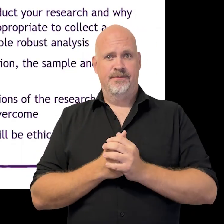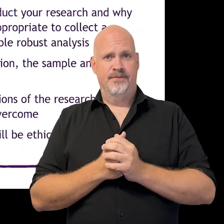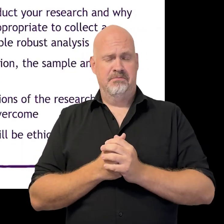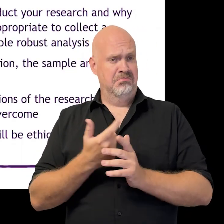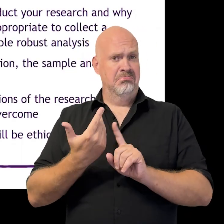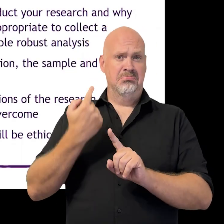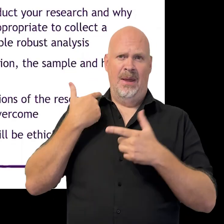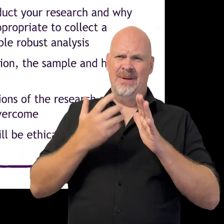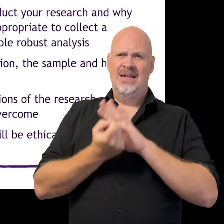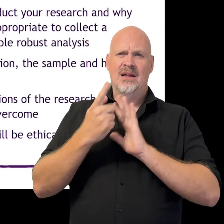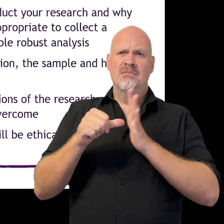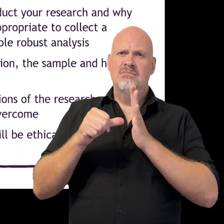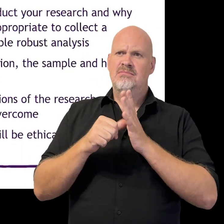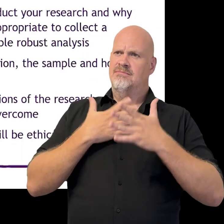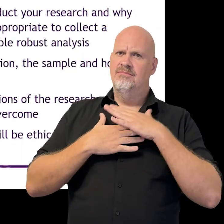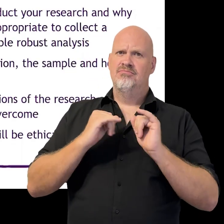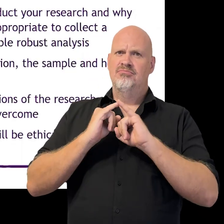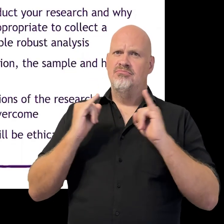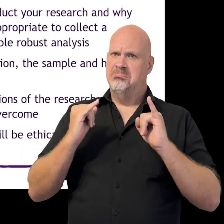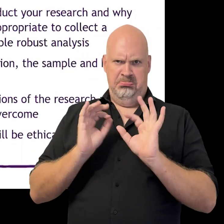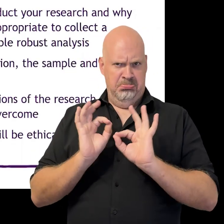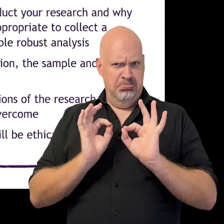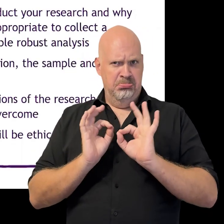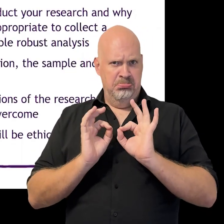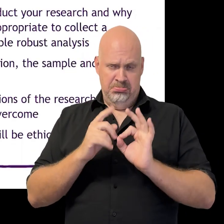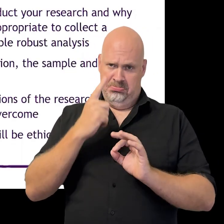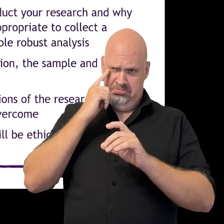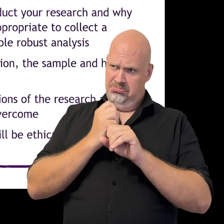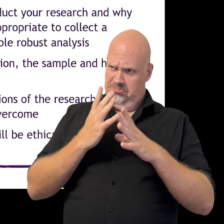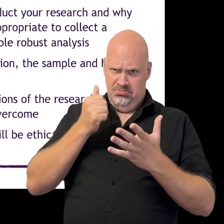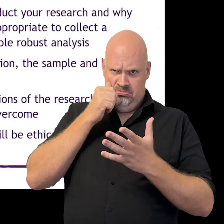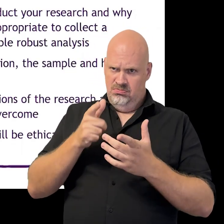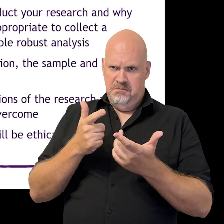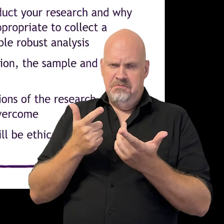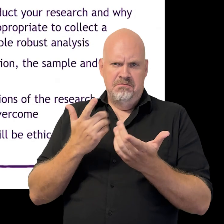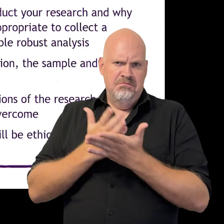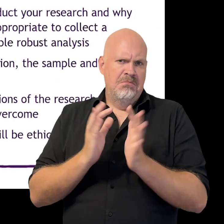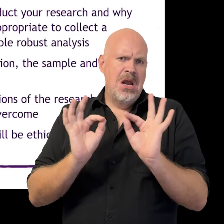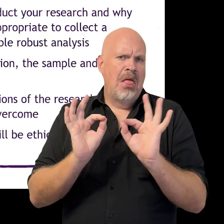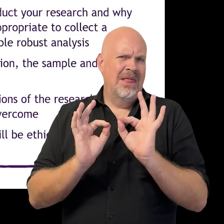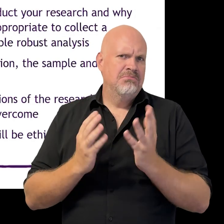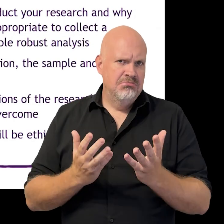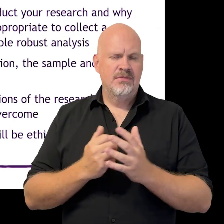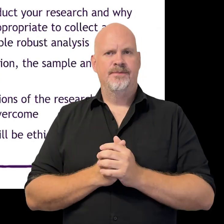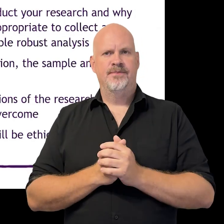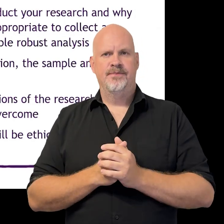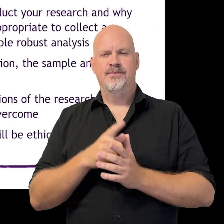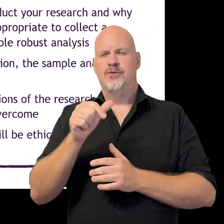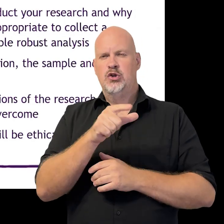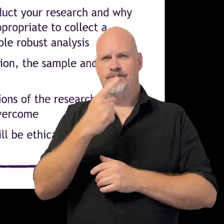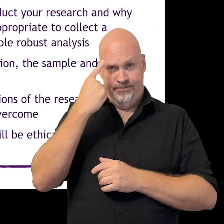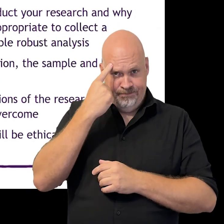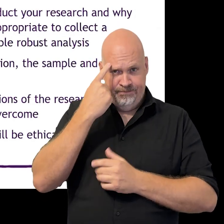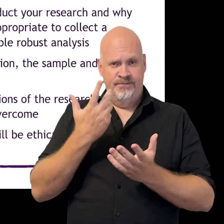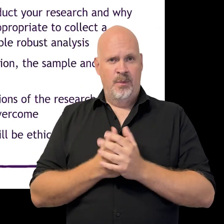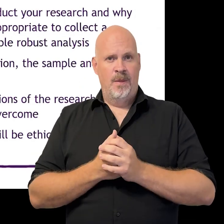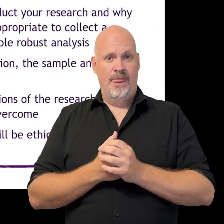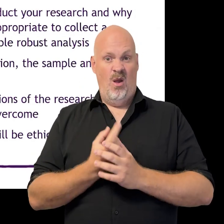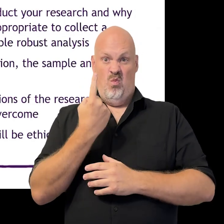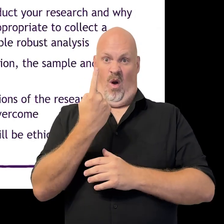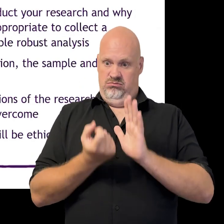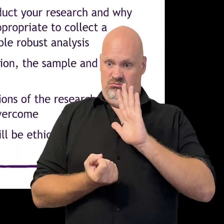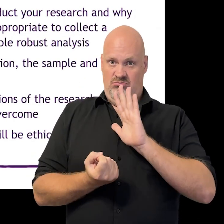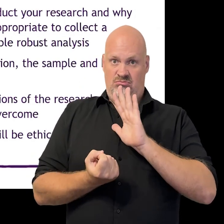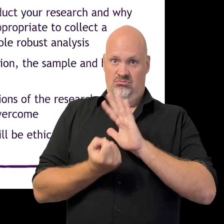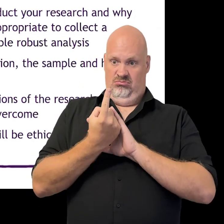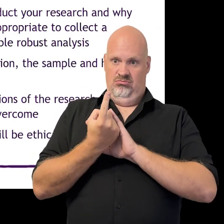to collect a data set really that will enable you to have some robust analysis and justify